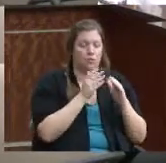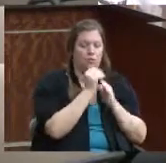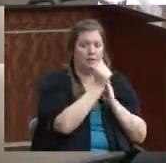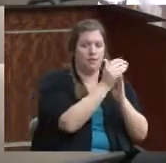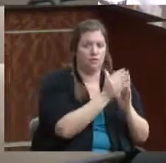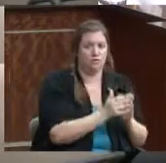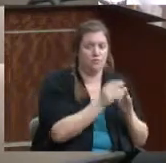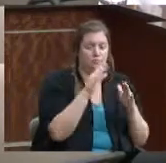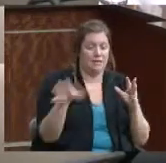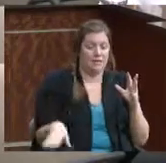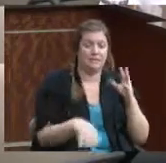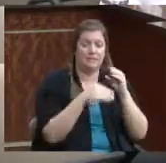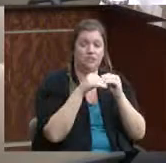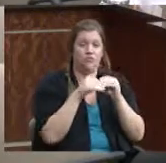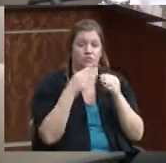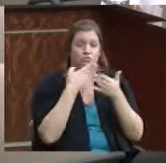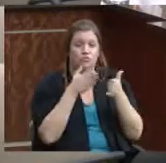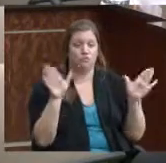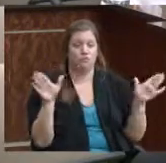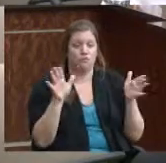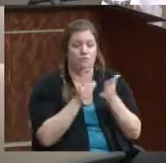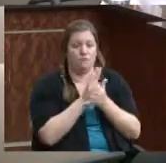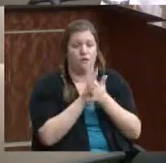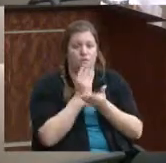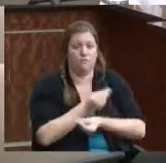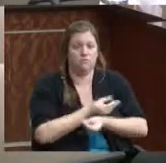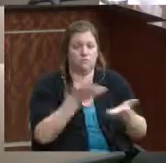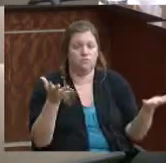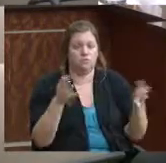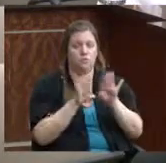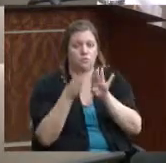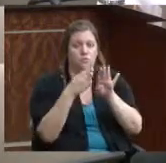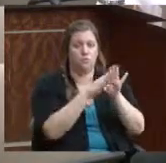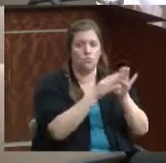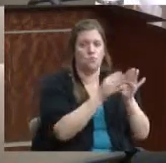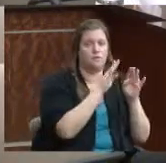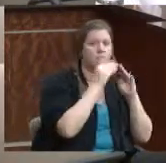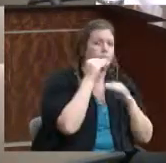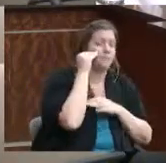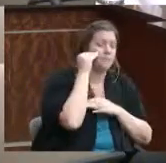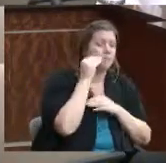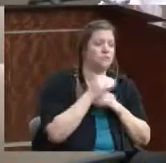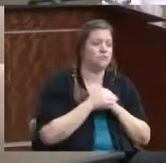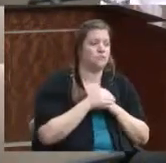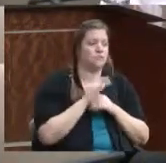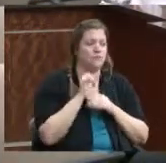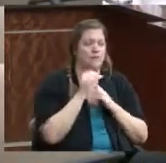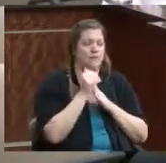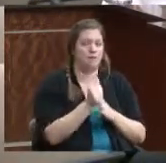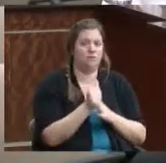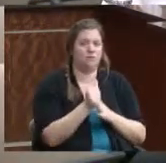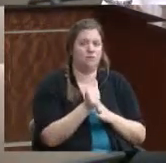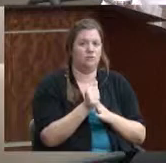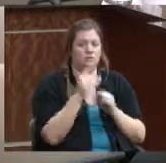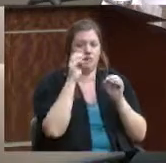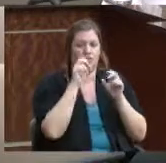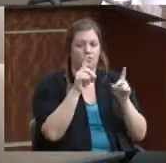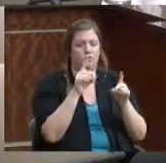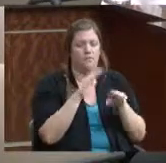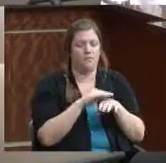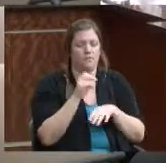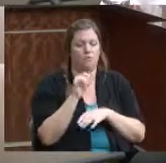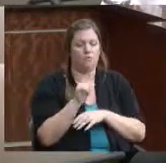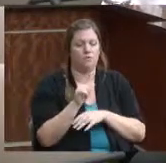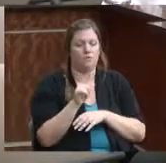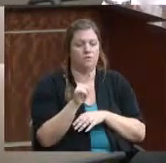leadership in addition to general flyers disseminated on the doors of community homes, so that leadership could be educated on the